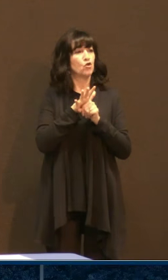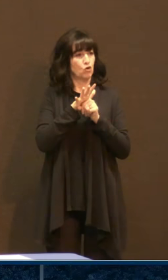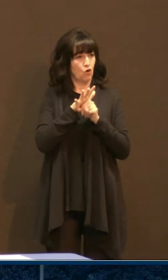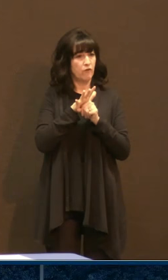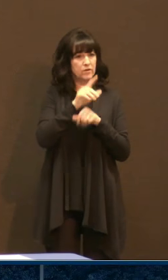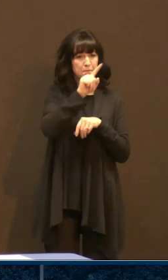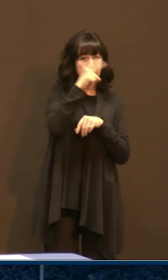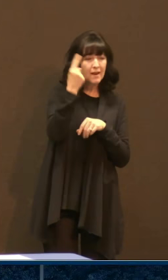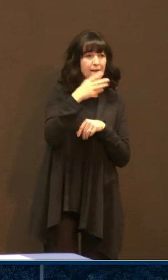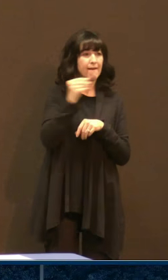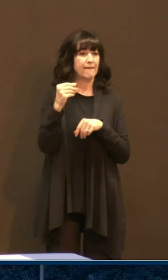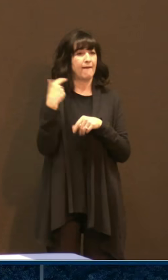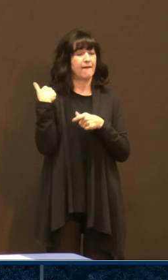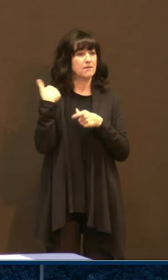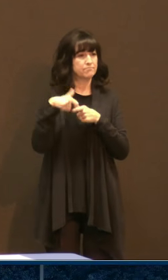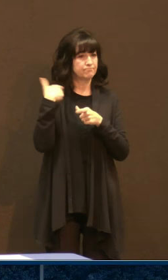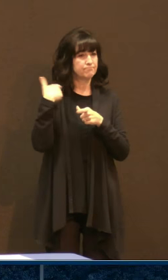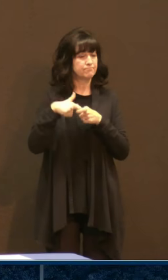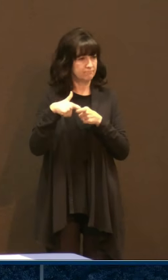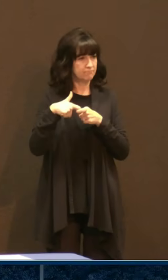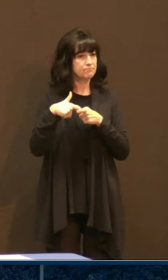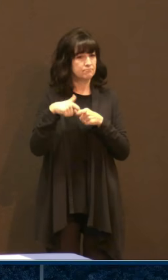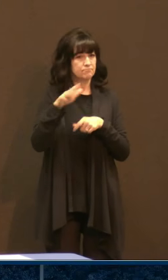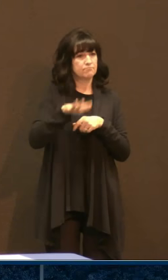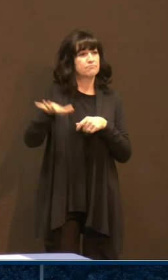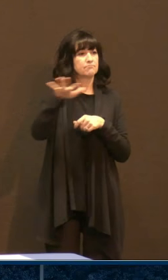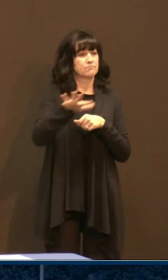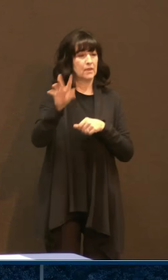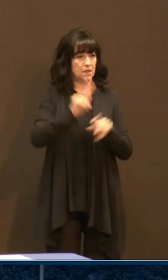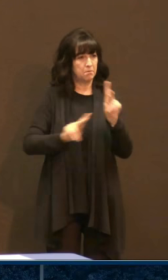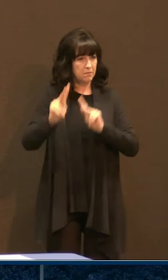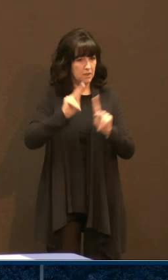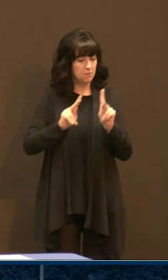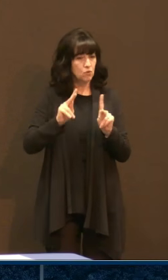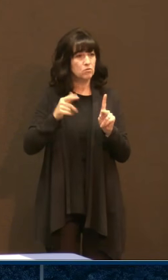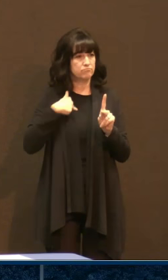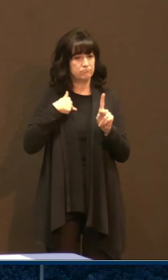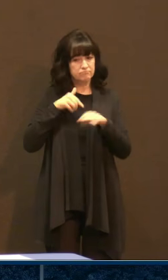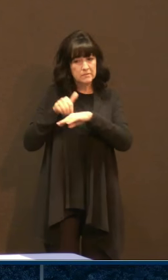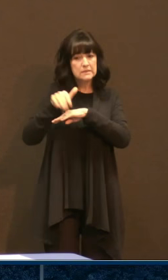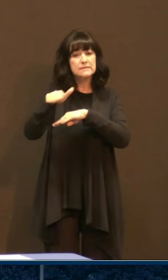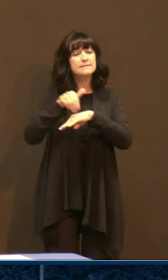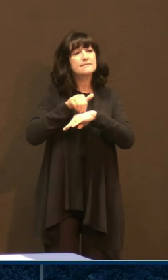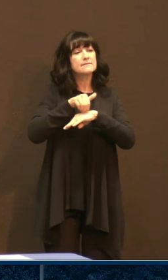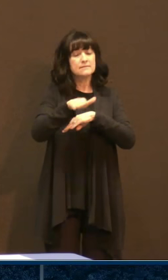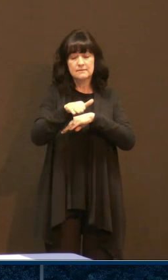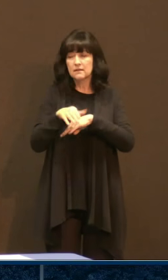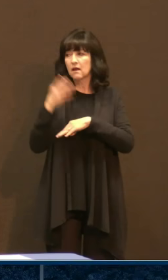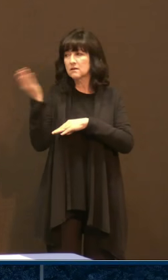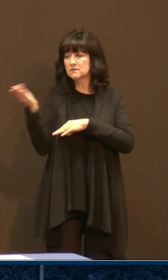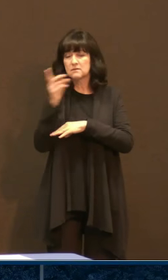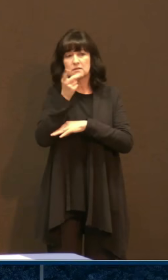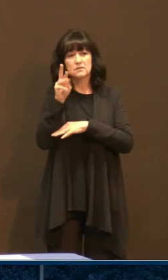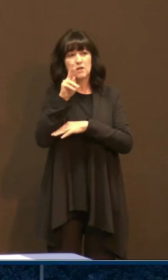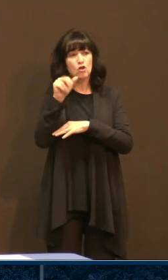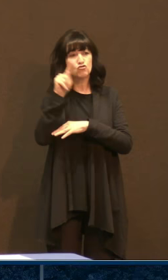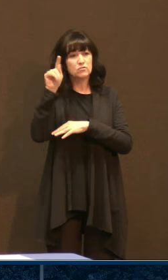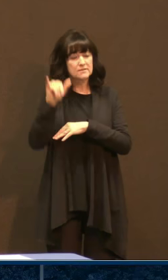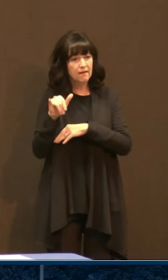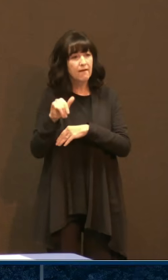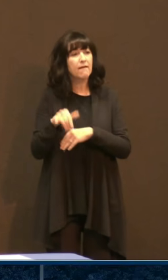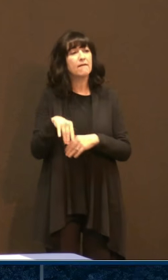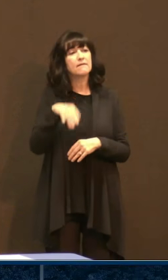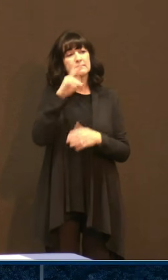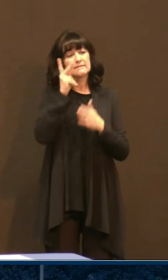been building an outreach team and working with Dr. Rattay, Secretary Walker, and